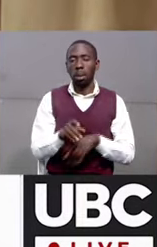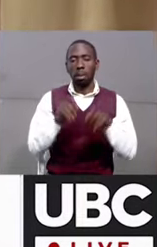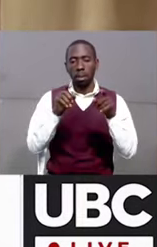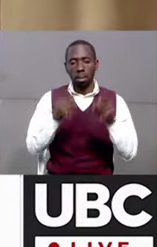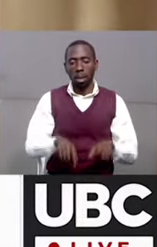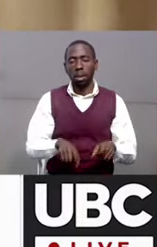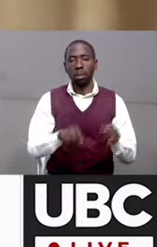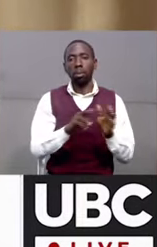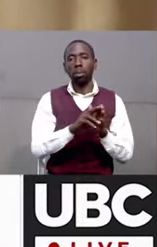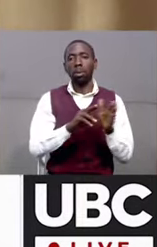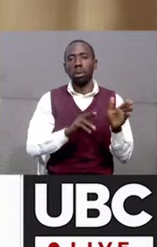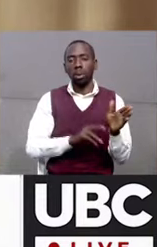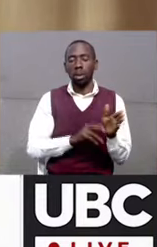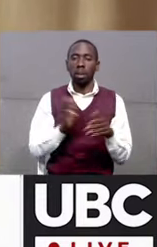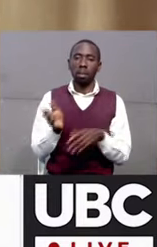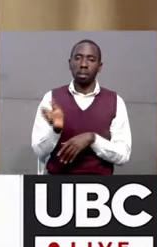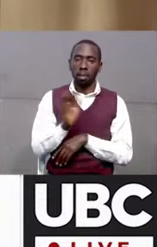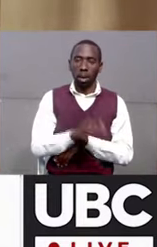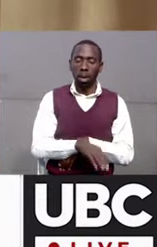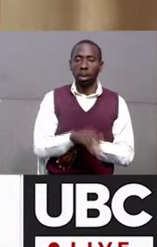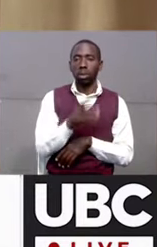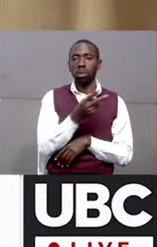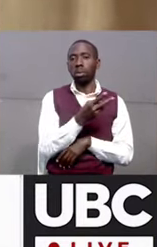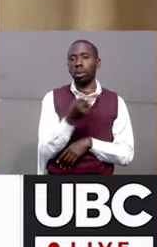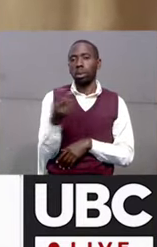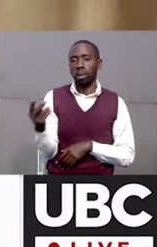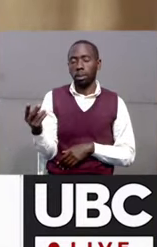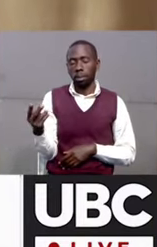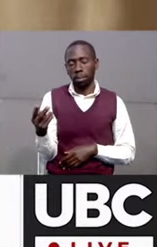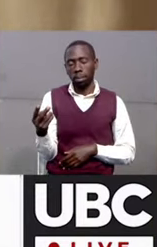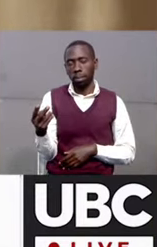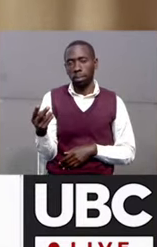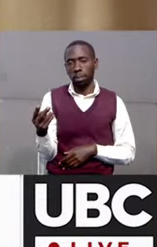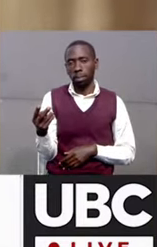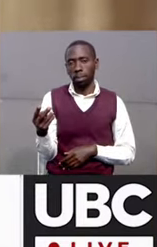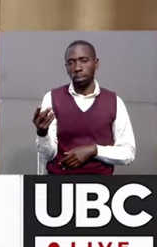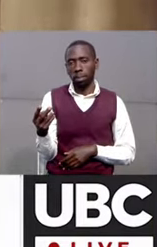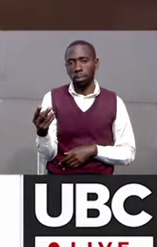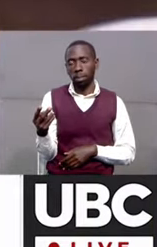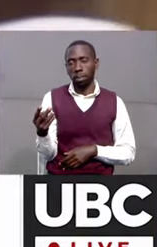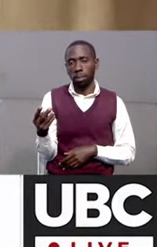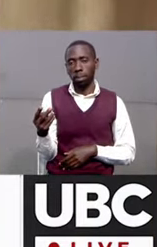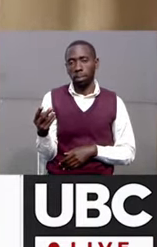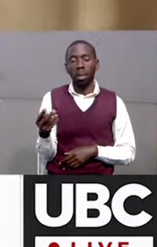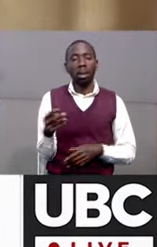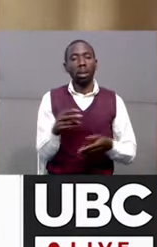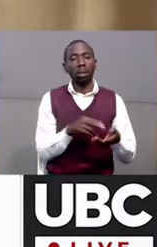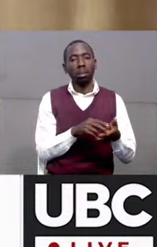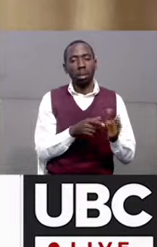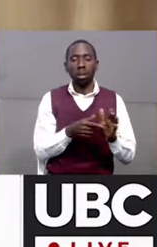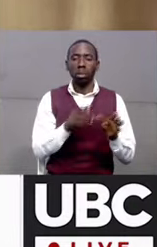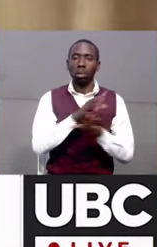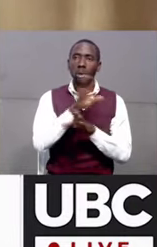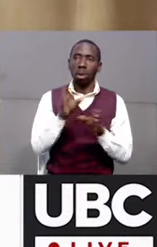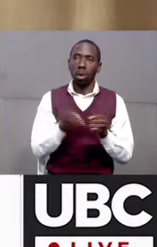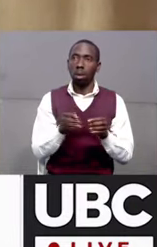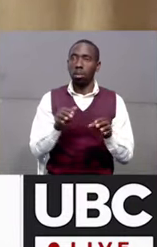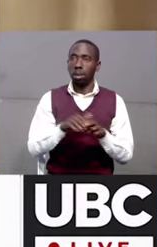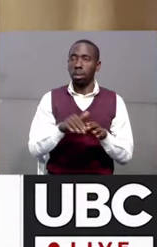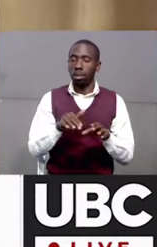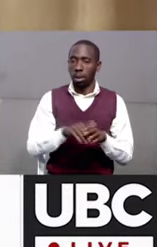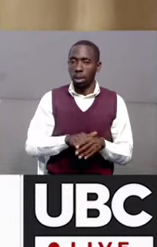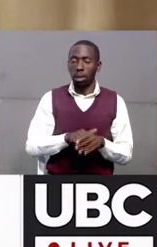report back in 2 weeks, meaning all members are going to be in